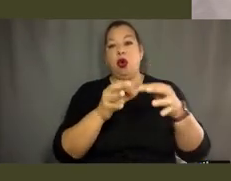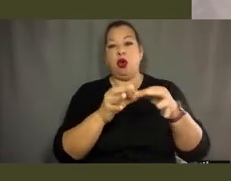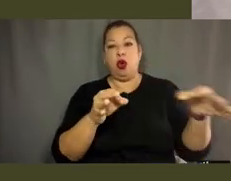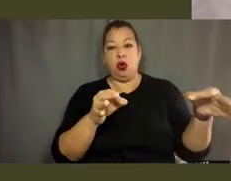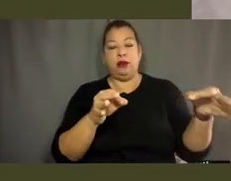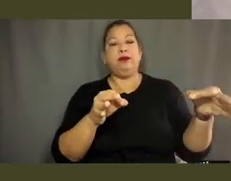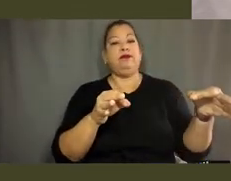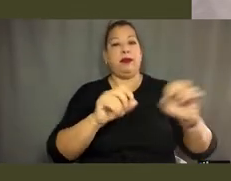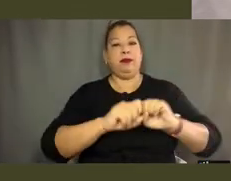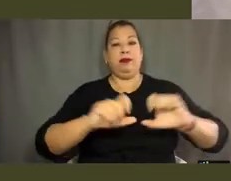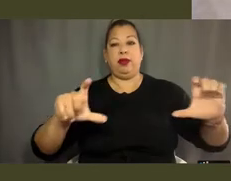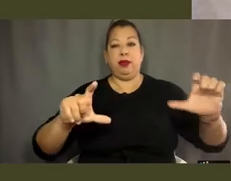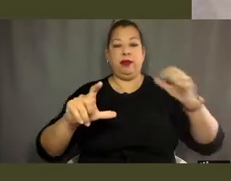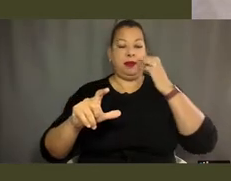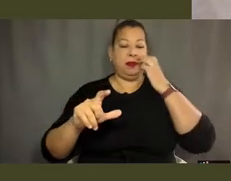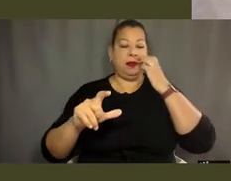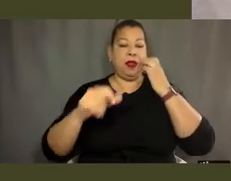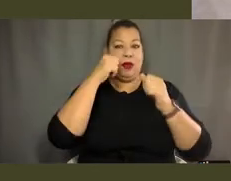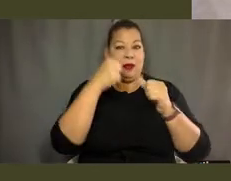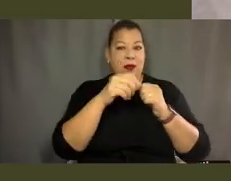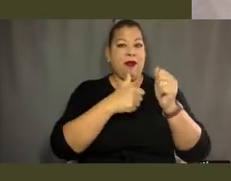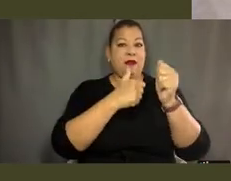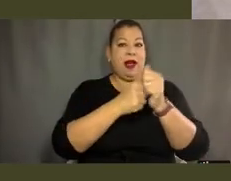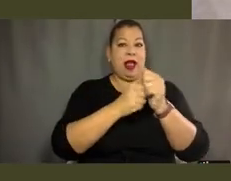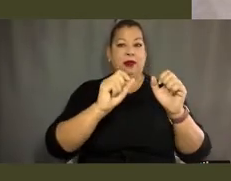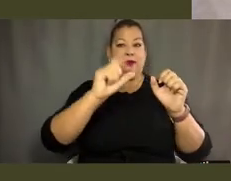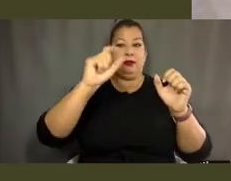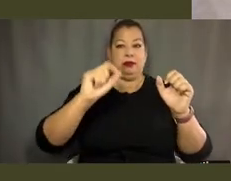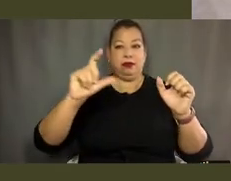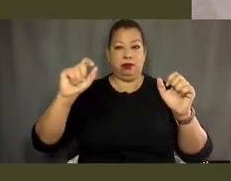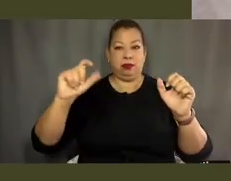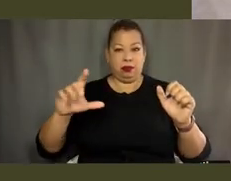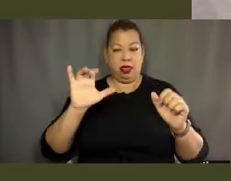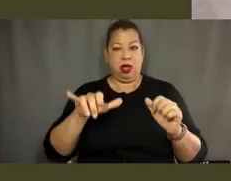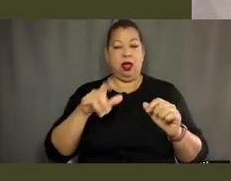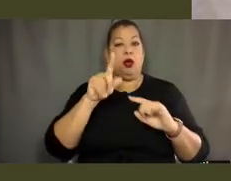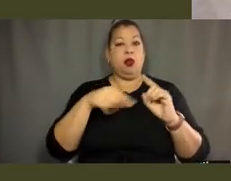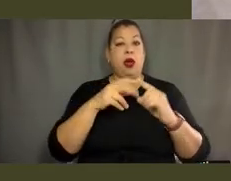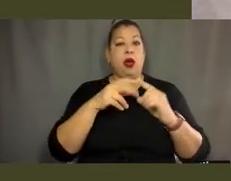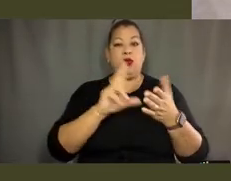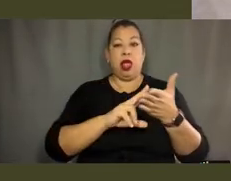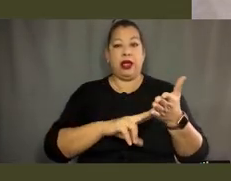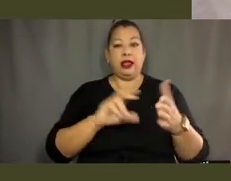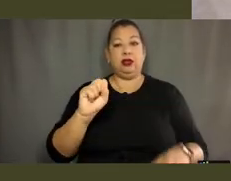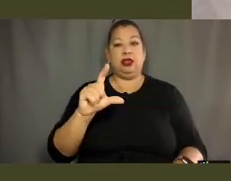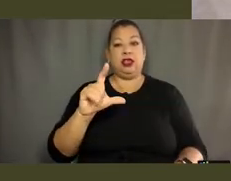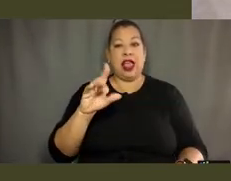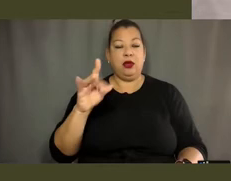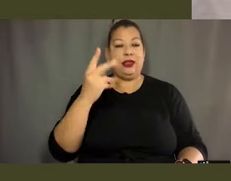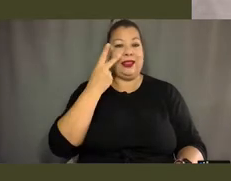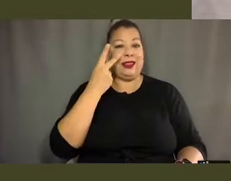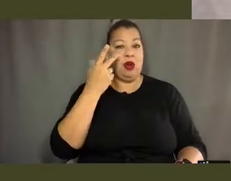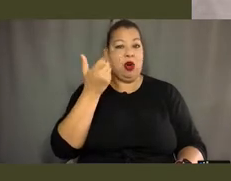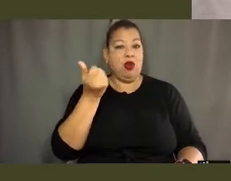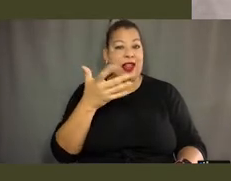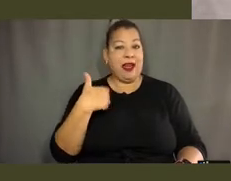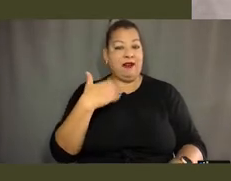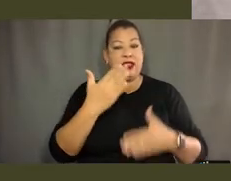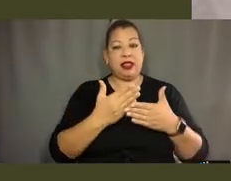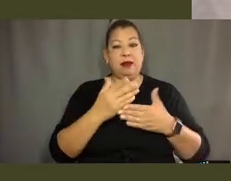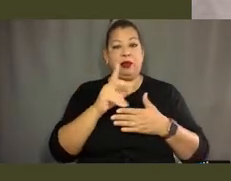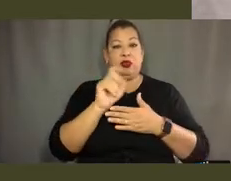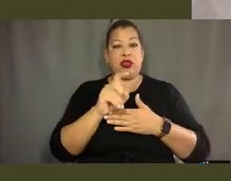is case sensitive. When you log on to Slido, you'll see there are already some questions there, which were sent in by people when